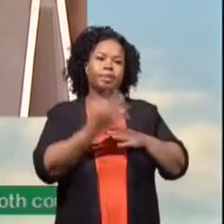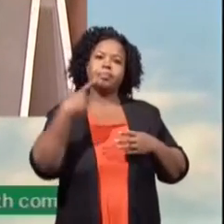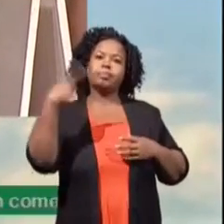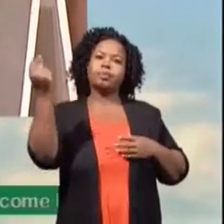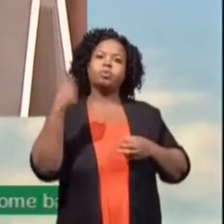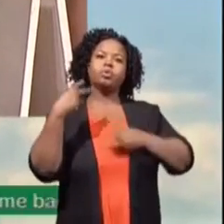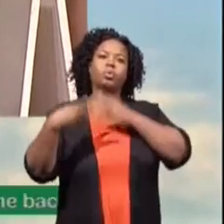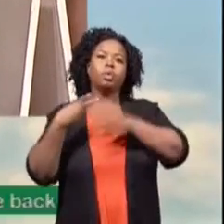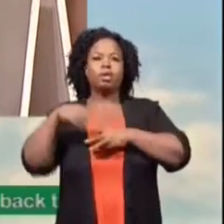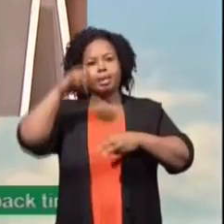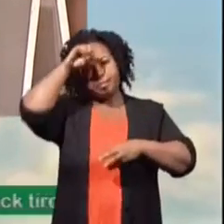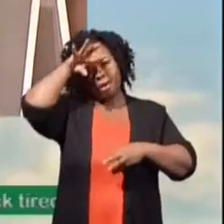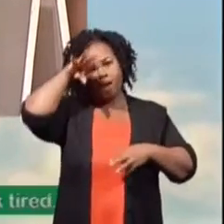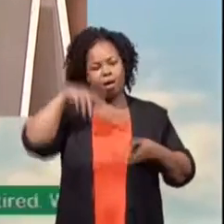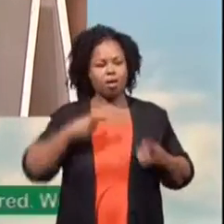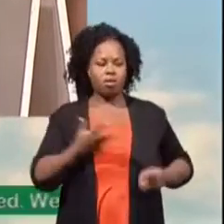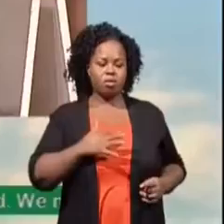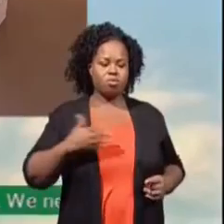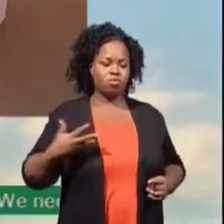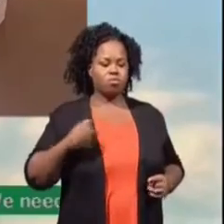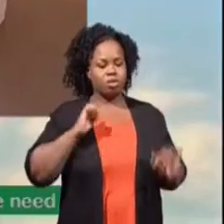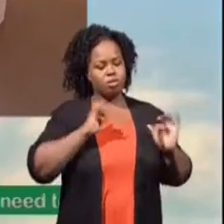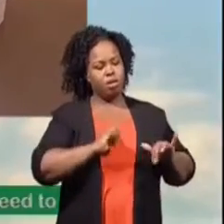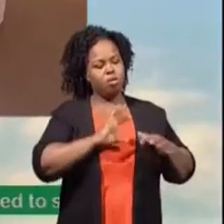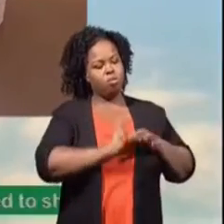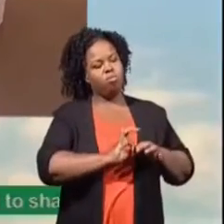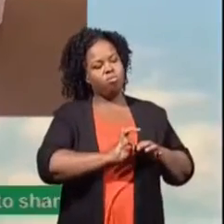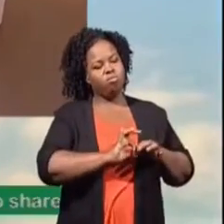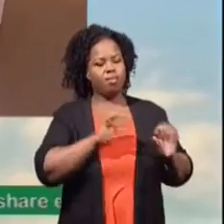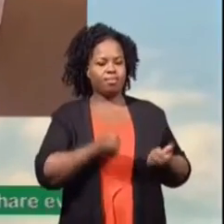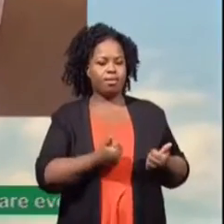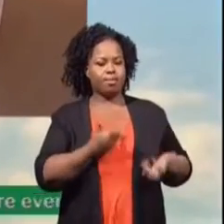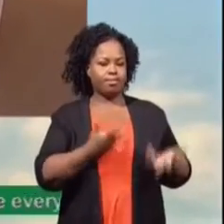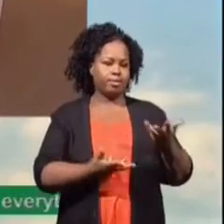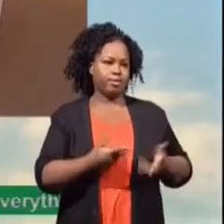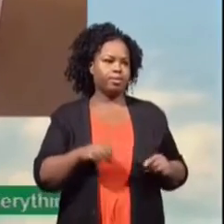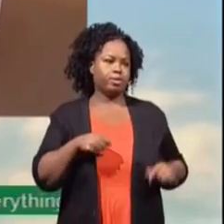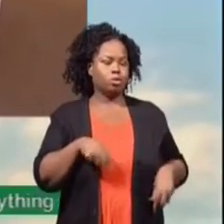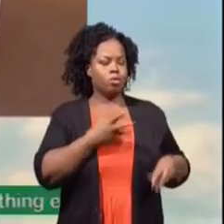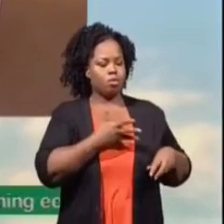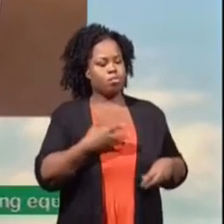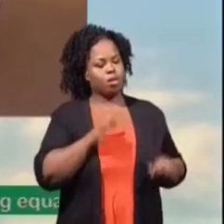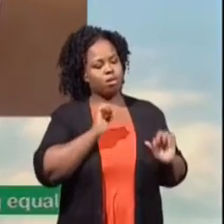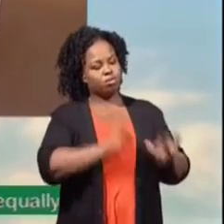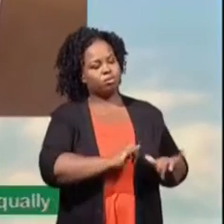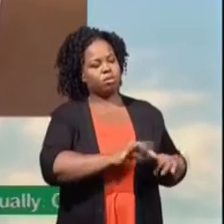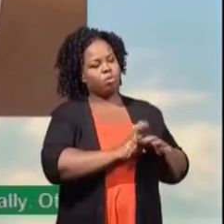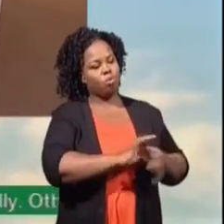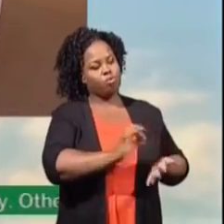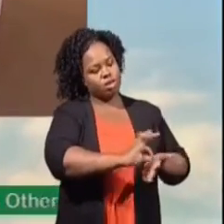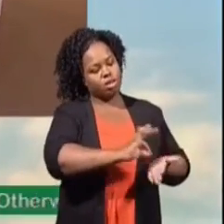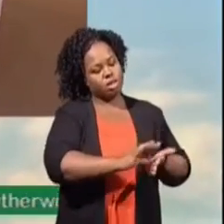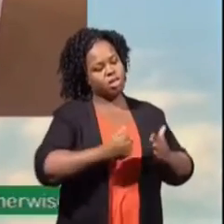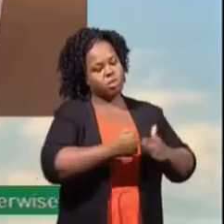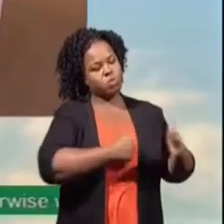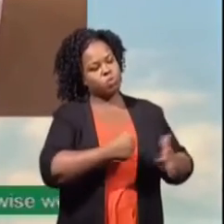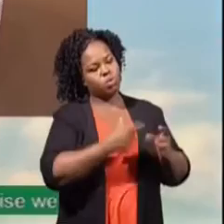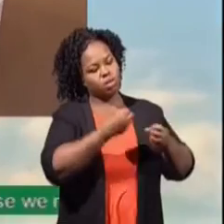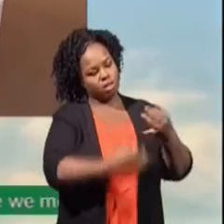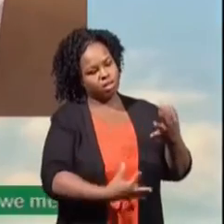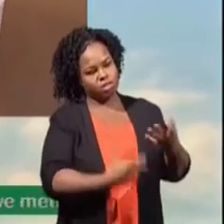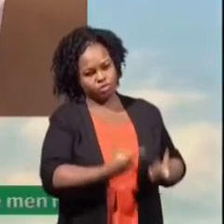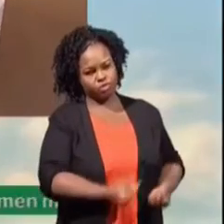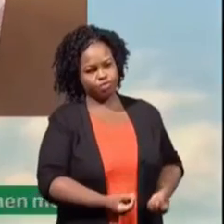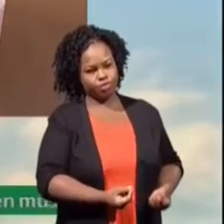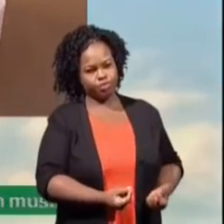tabaza re bontate ba tlatsa ba msebetsi bo di mine bo me na ba sasebetsi so maybe automatically ni tabaza re me o tekotlung so ke na tla kuluma ka ke